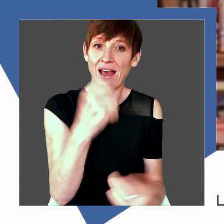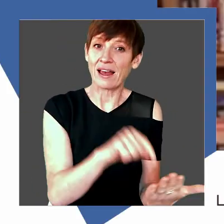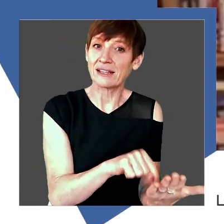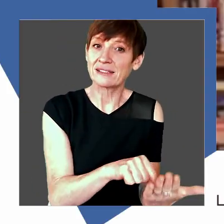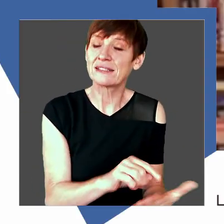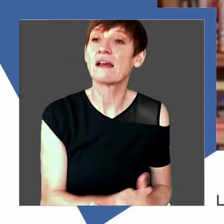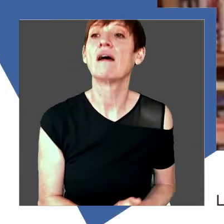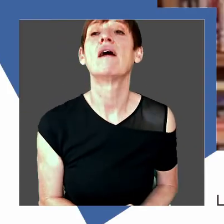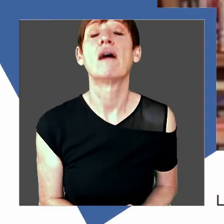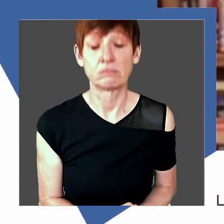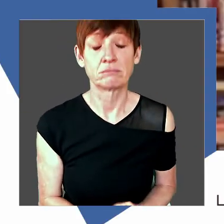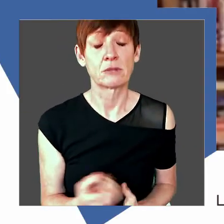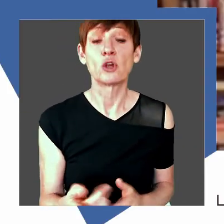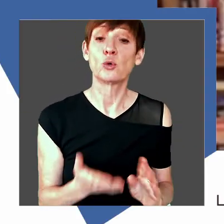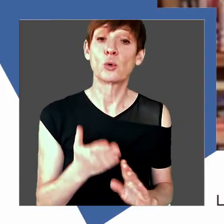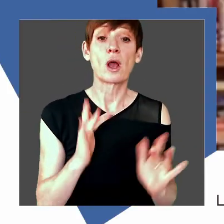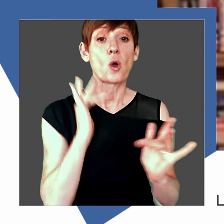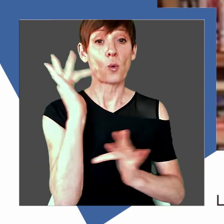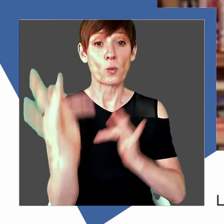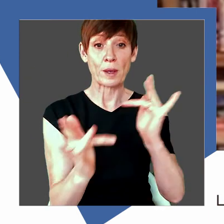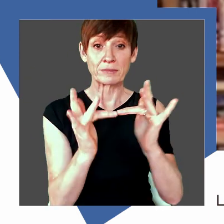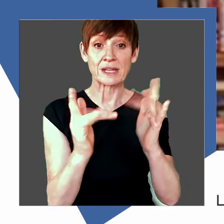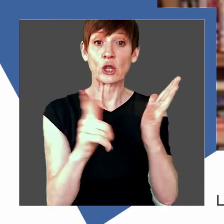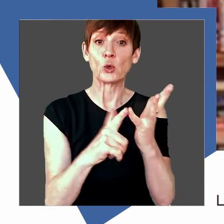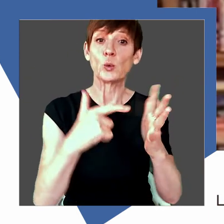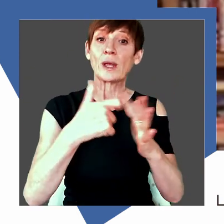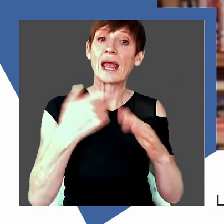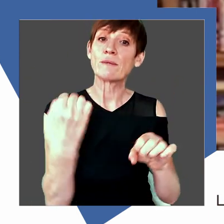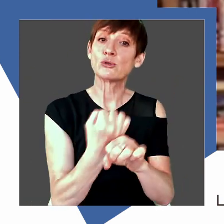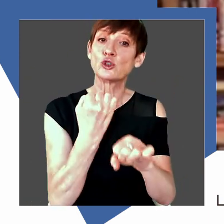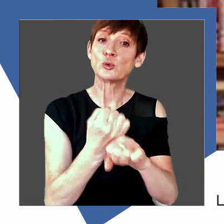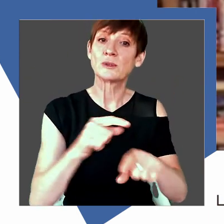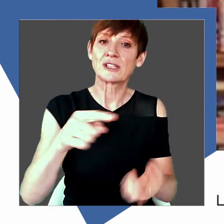So you can go to the website, which is the UKproducersRoundtable.com.